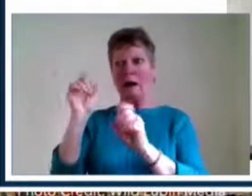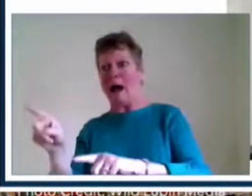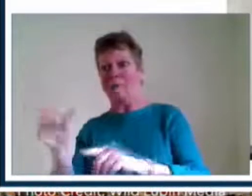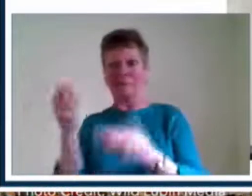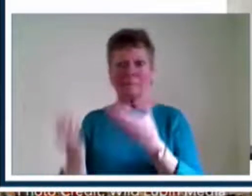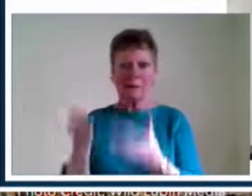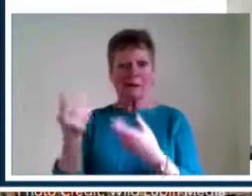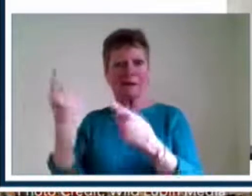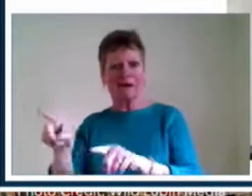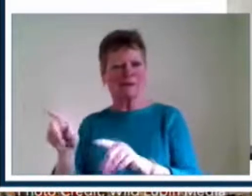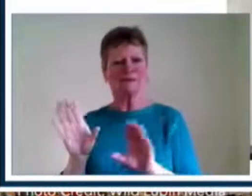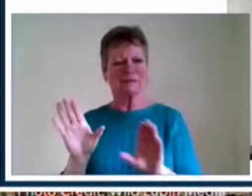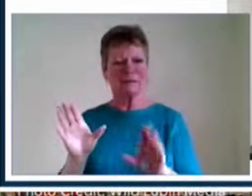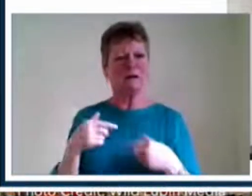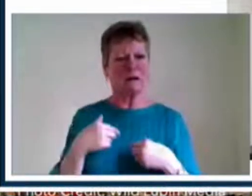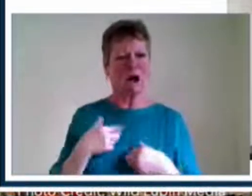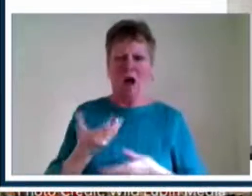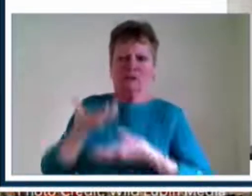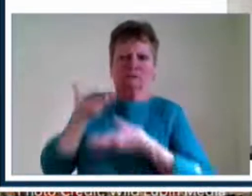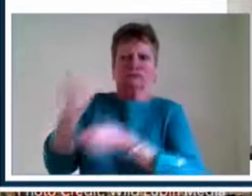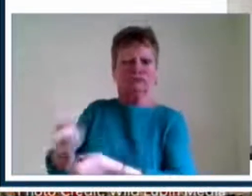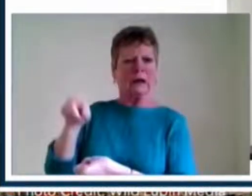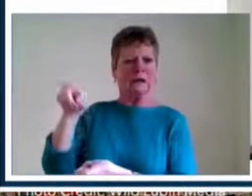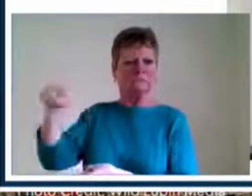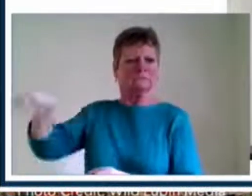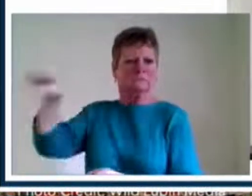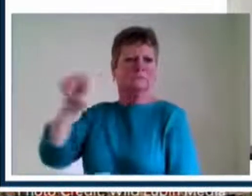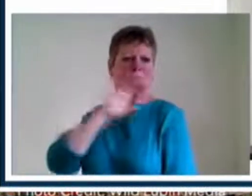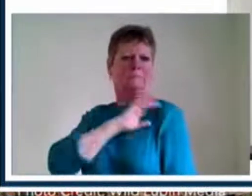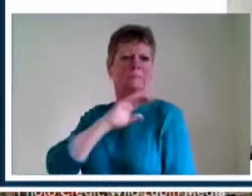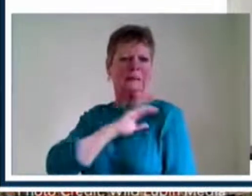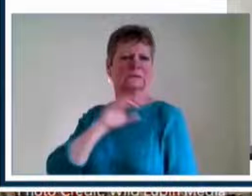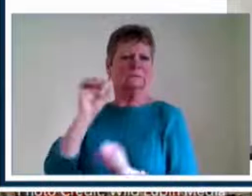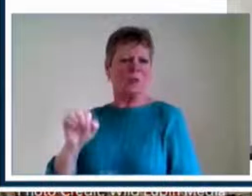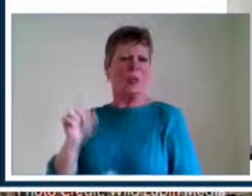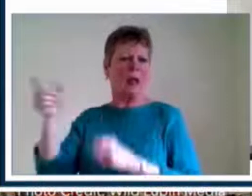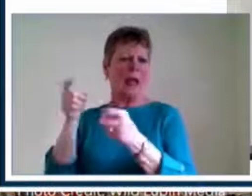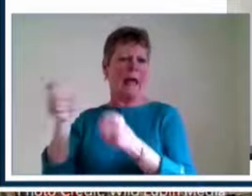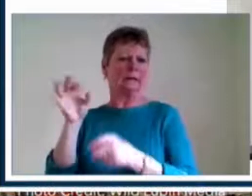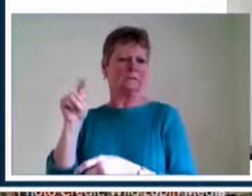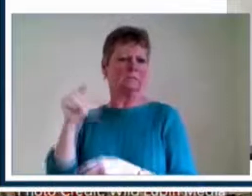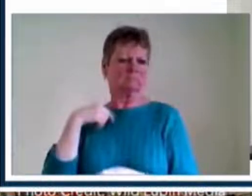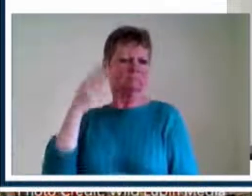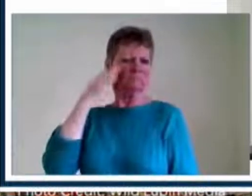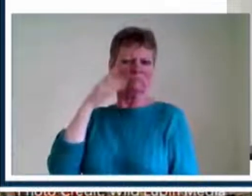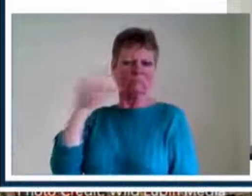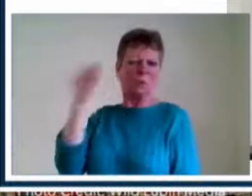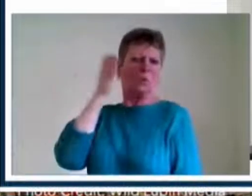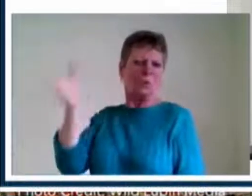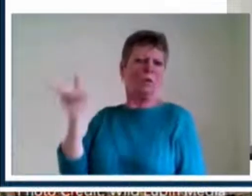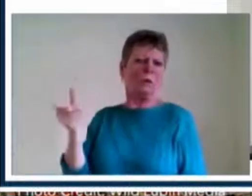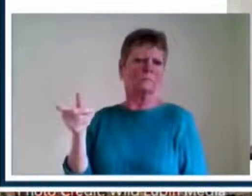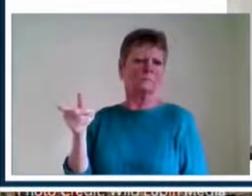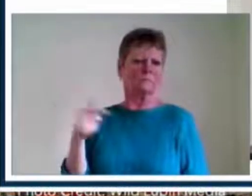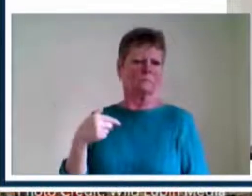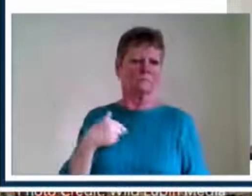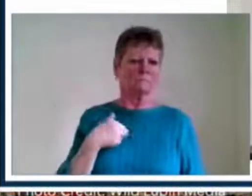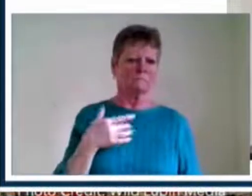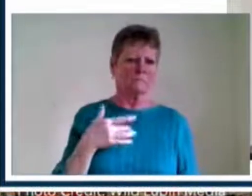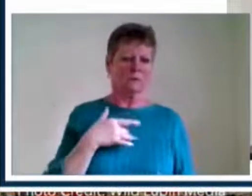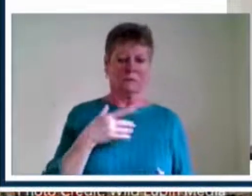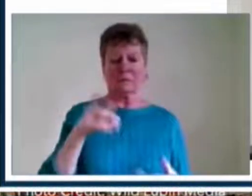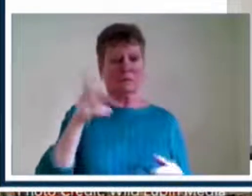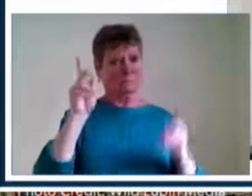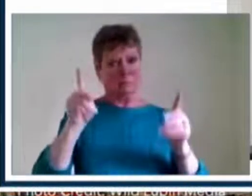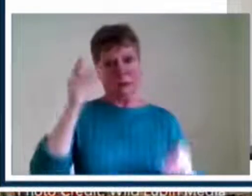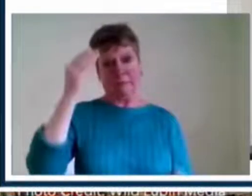have complete confidence in law enforcement that they'll handle it appropriately. My personal beliefs are well known.